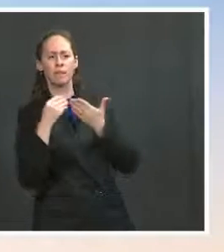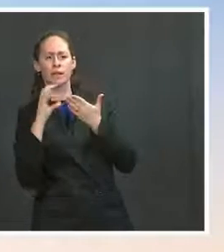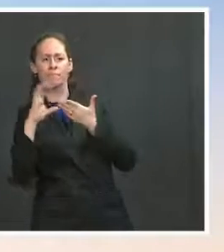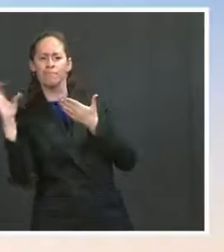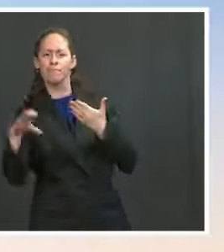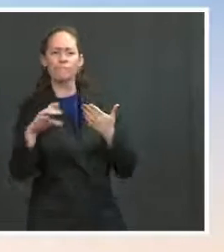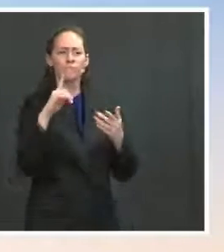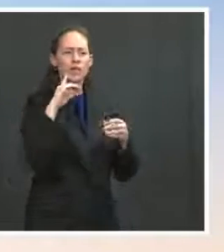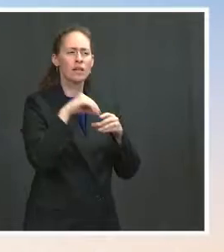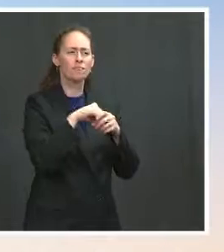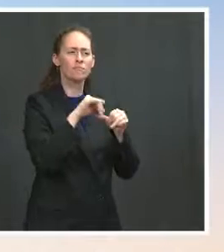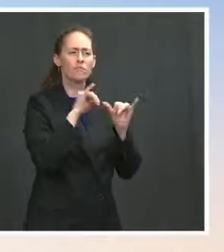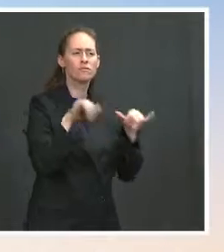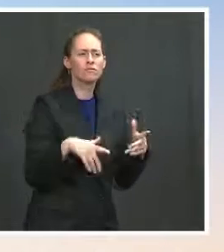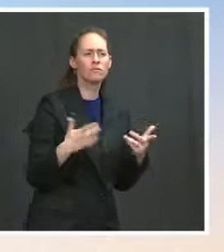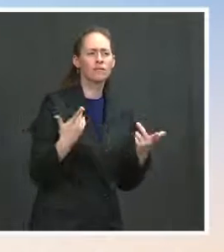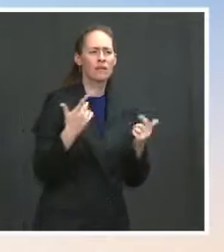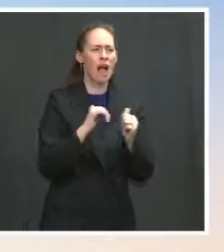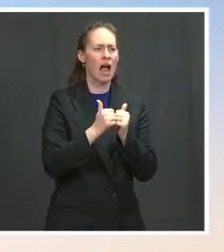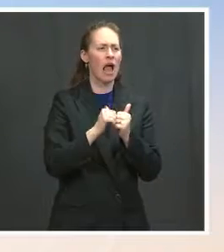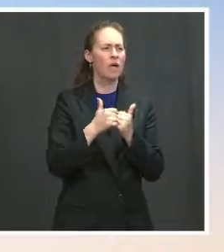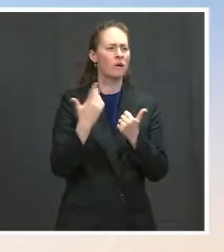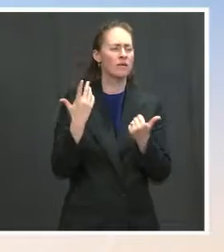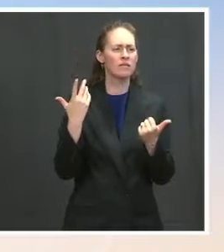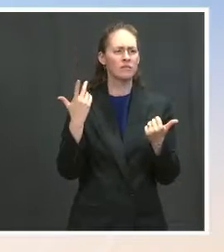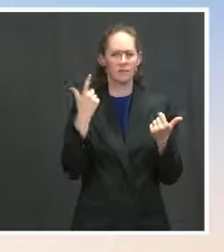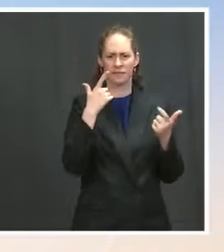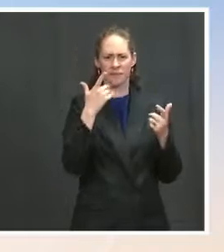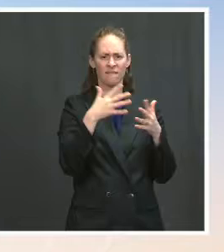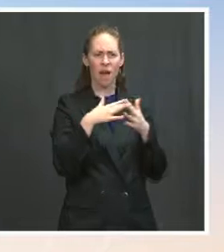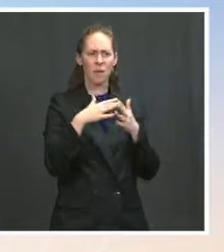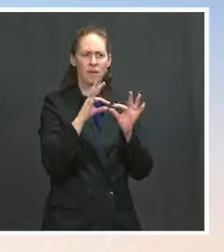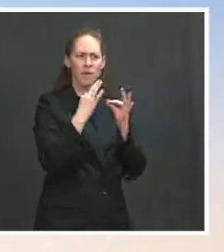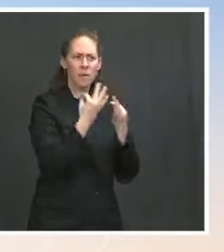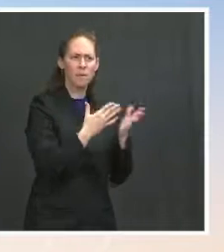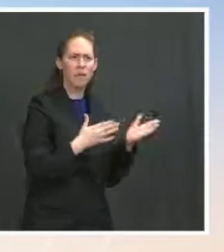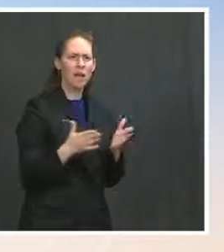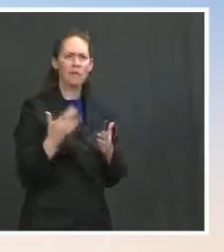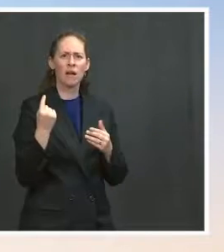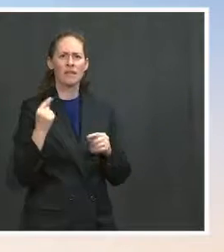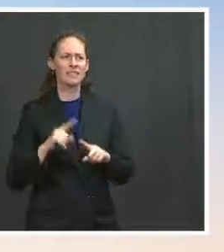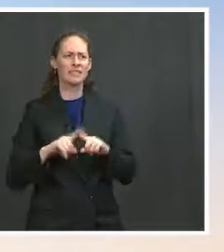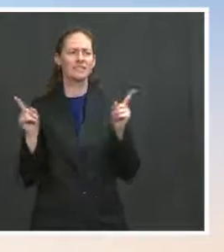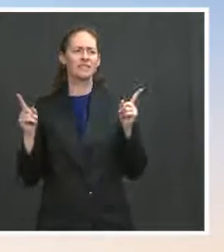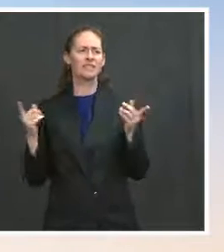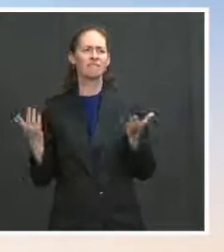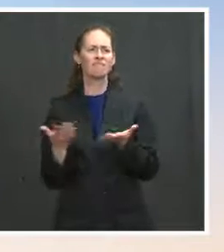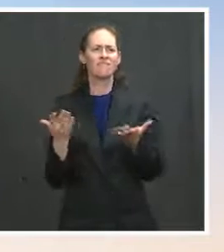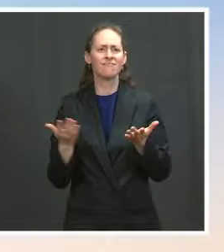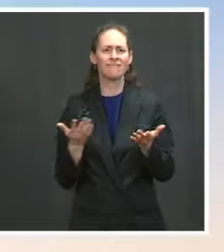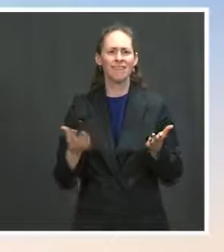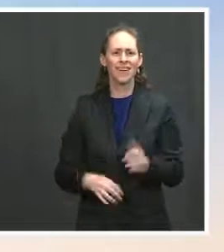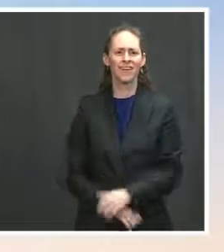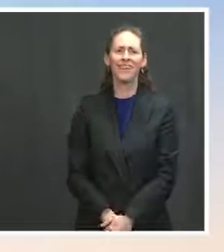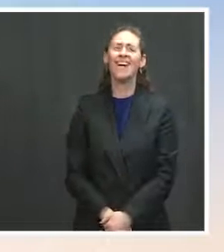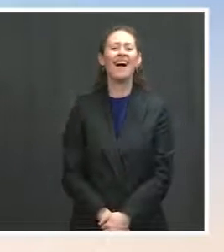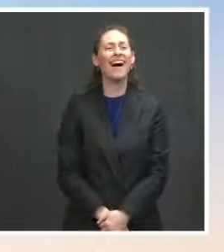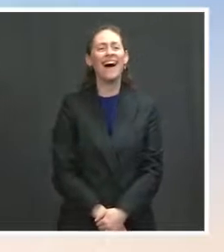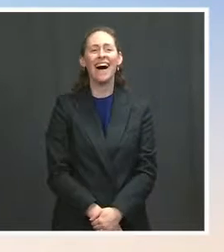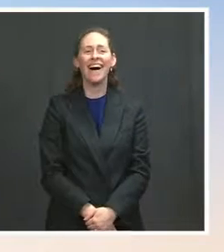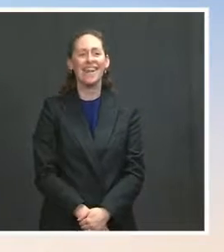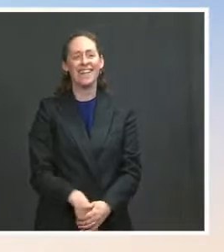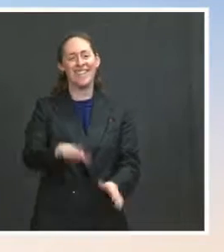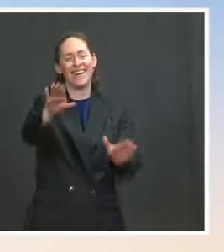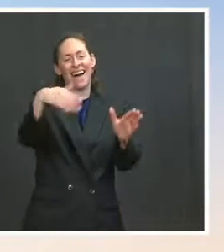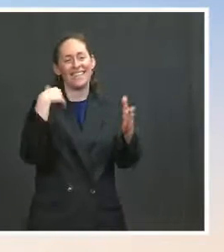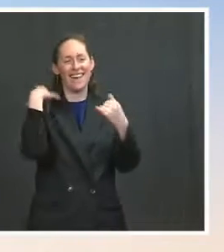or where else could that be slotted in? We have no shortage of ideas around here, Nancy. I will note that, again, he's put